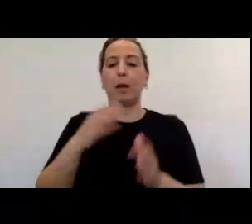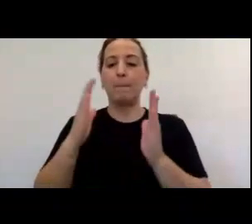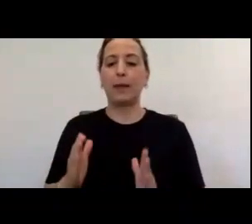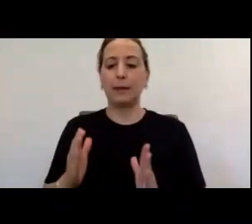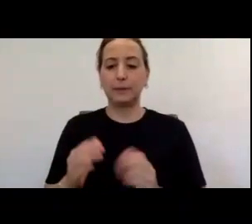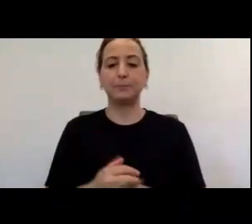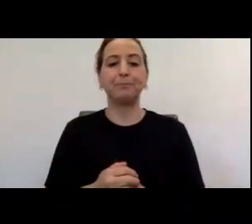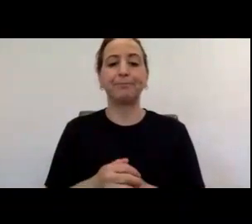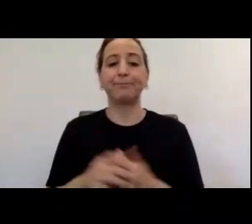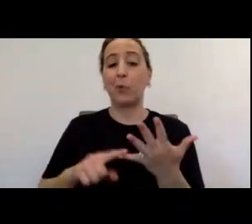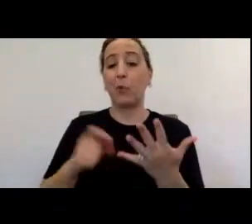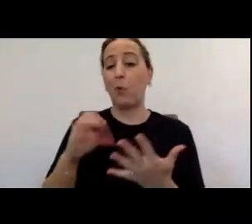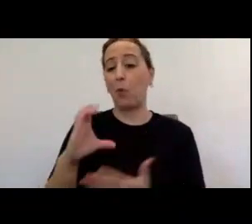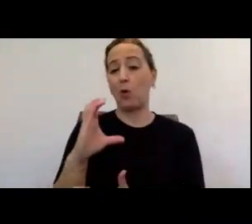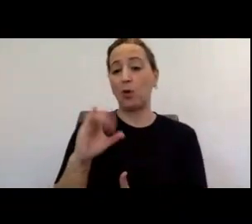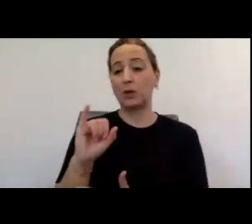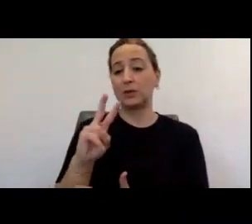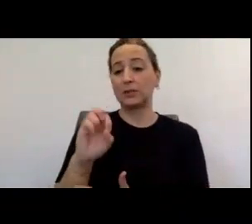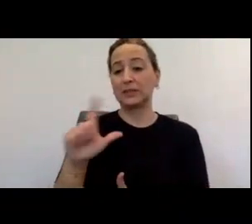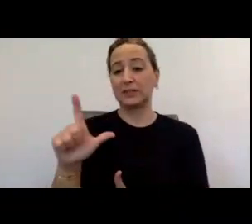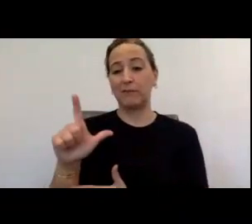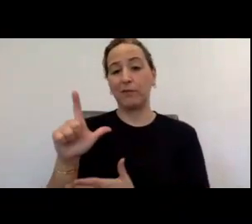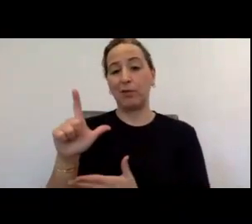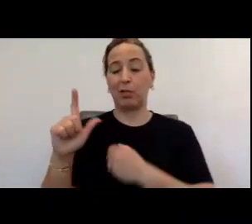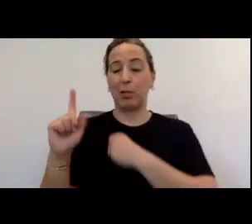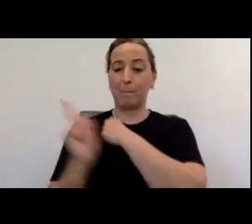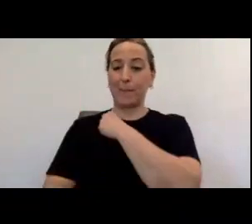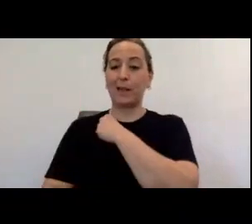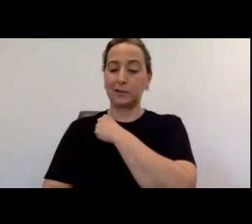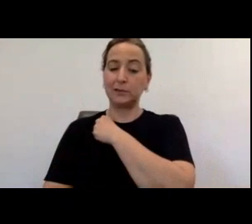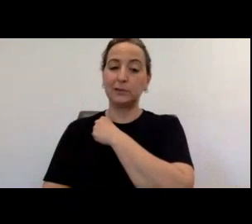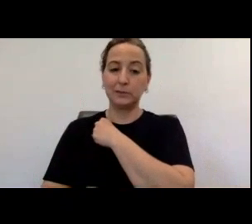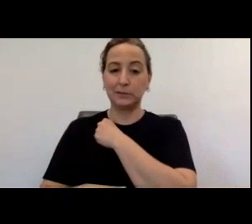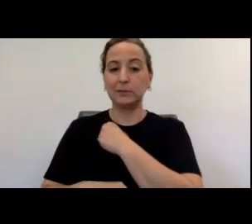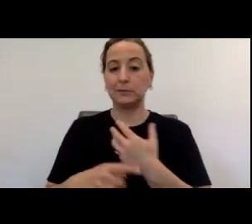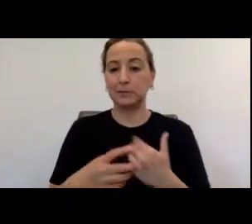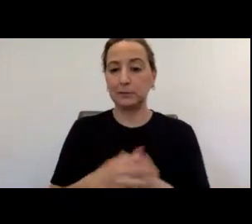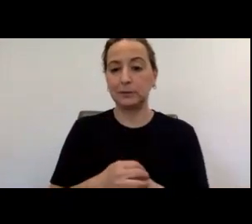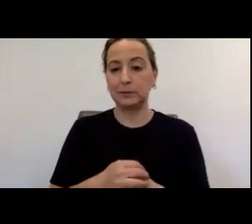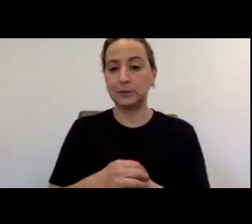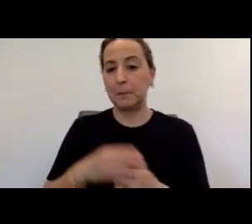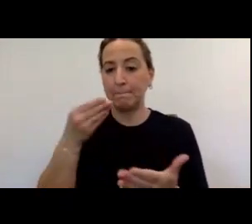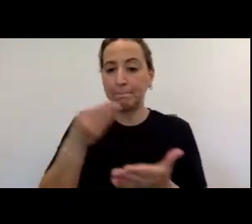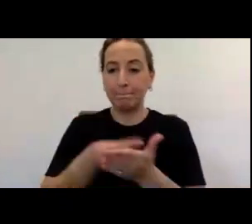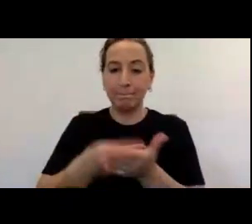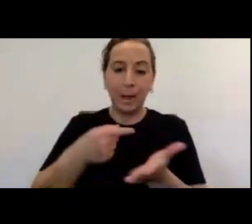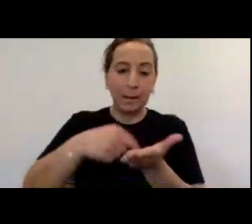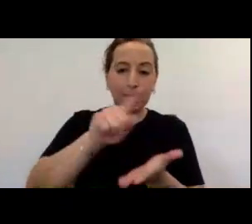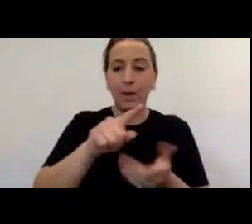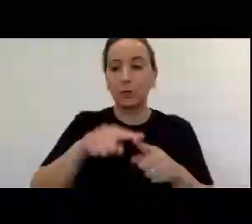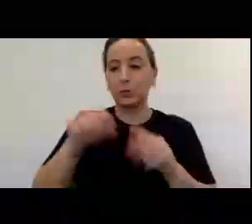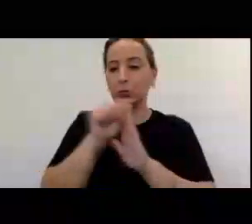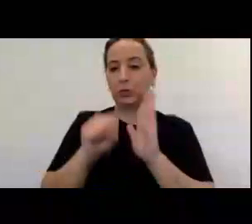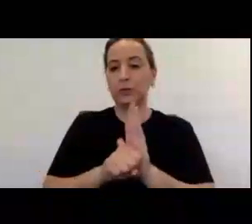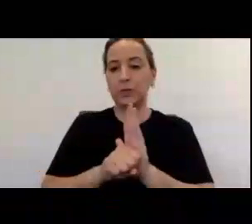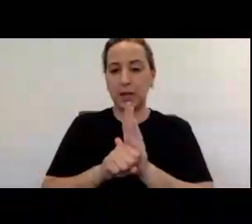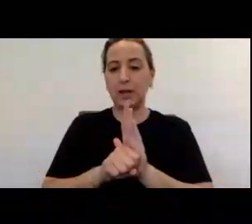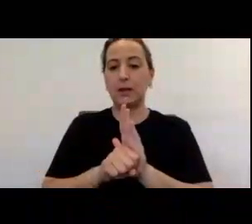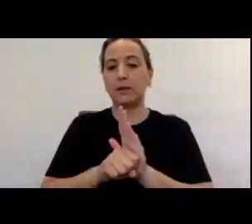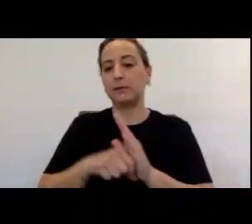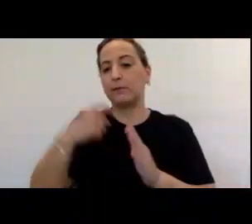civil penalties that are assessed against the respondent. That's money that gets paid to the state, and that's the cost